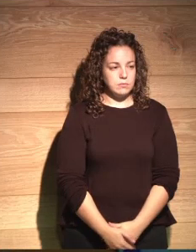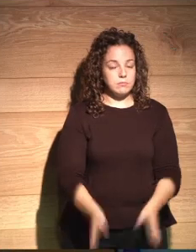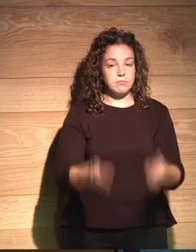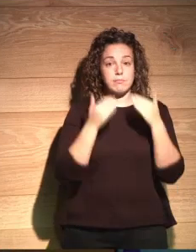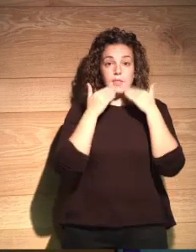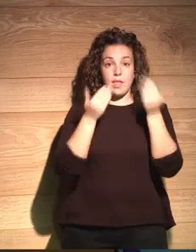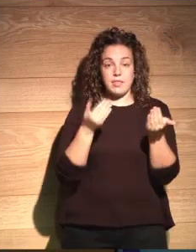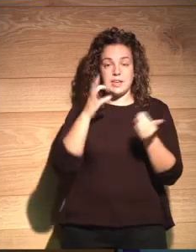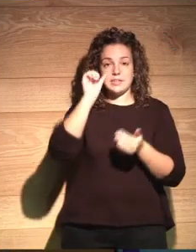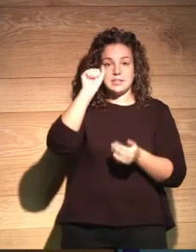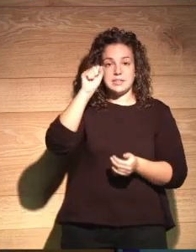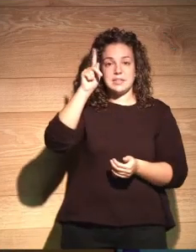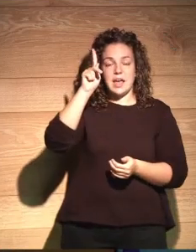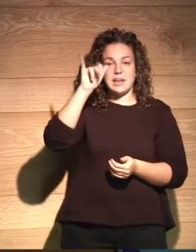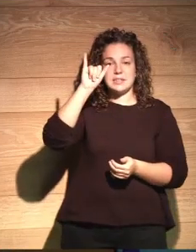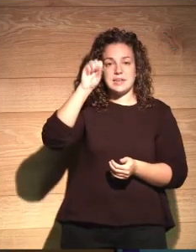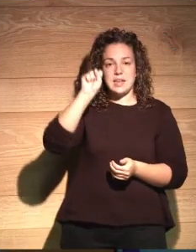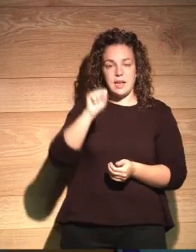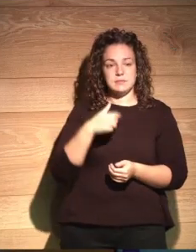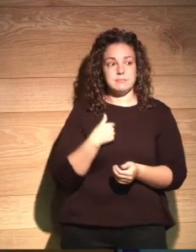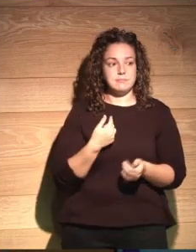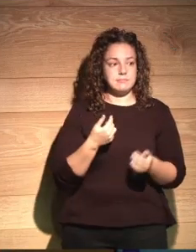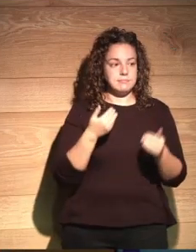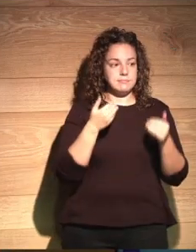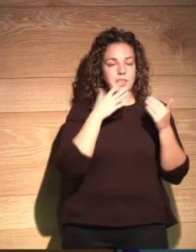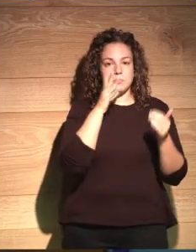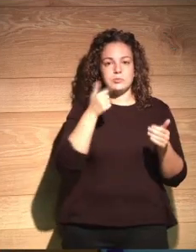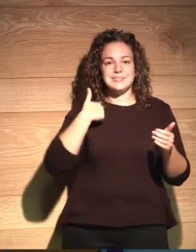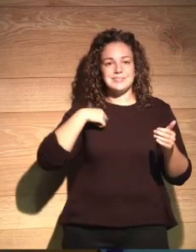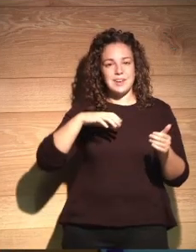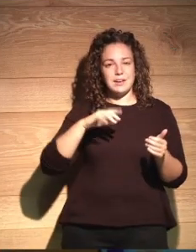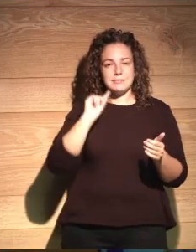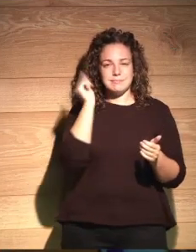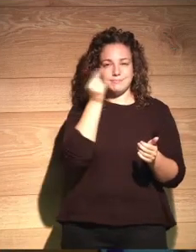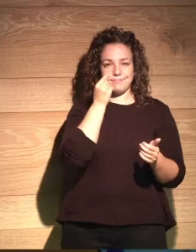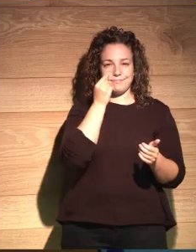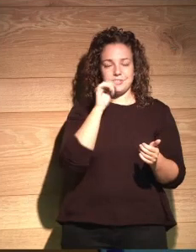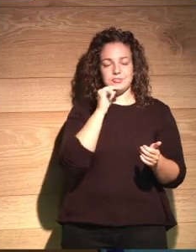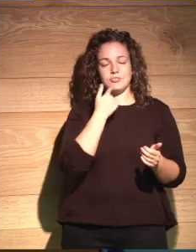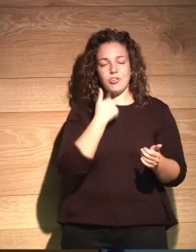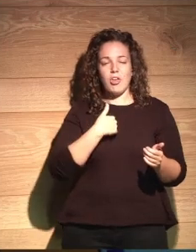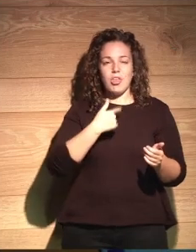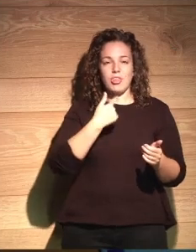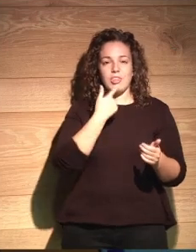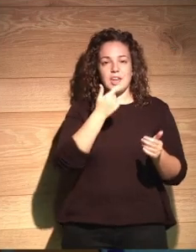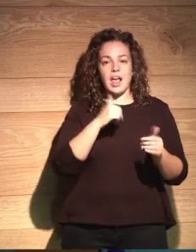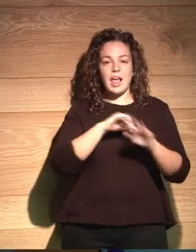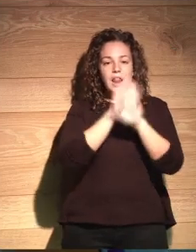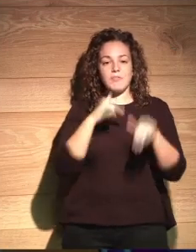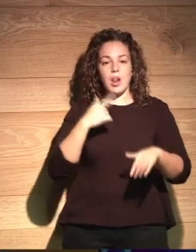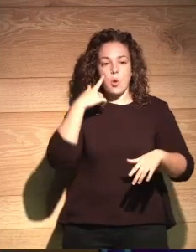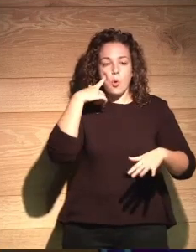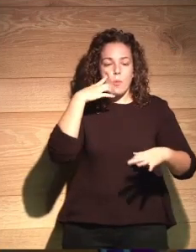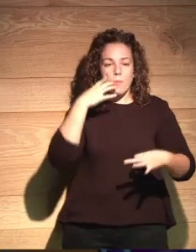Gracias, Saskia. Thank you, Saskia. Well, she's warned us about, well, I would say that it's